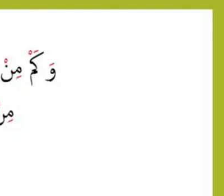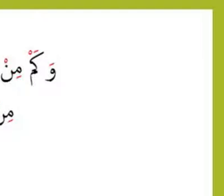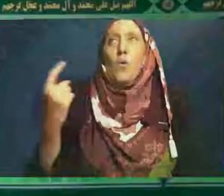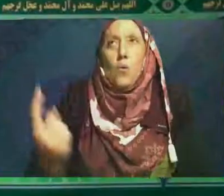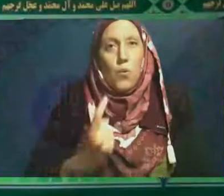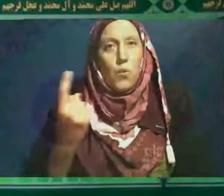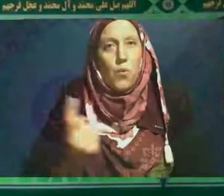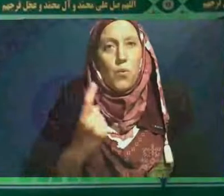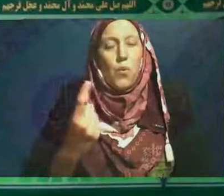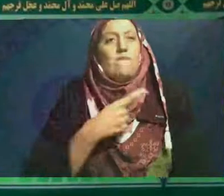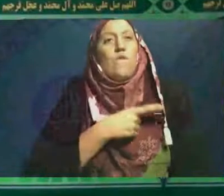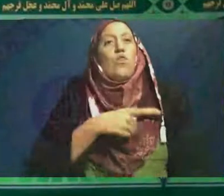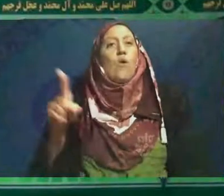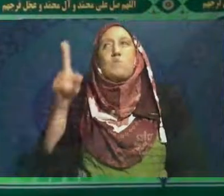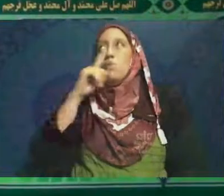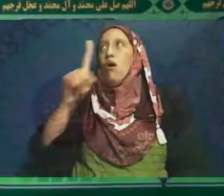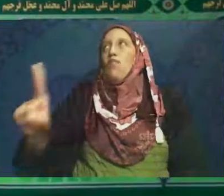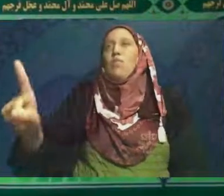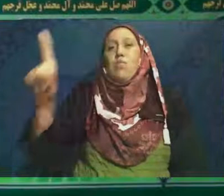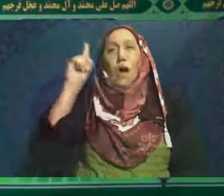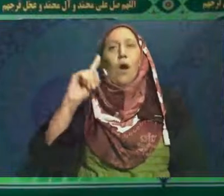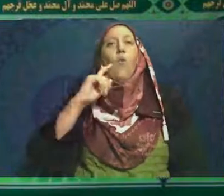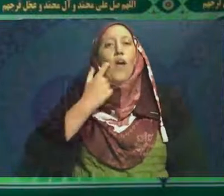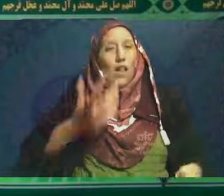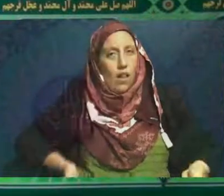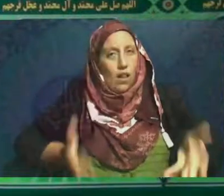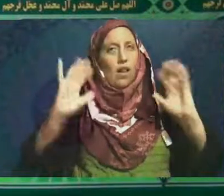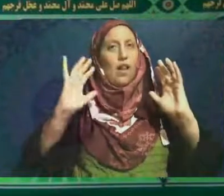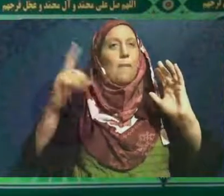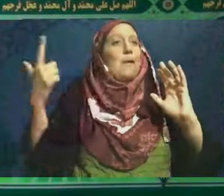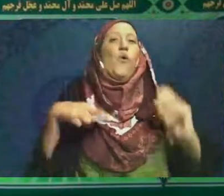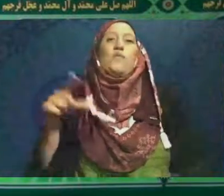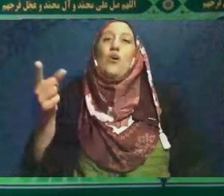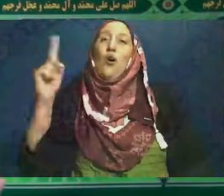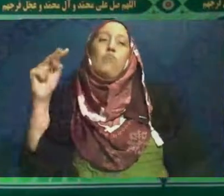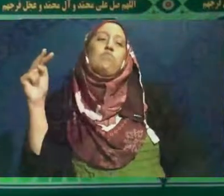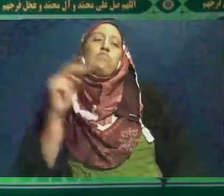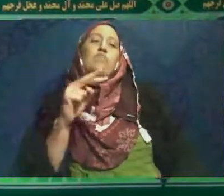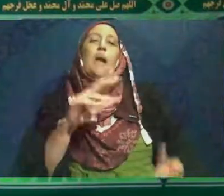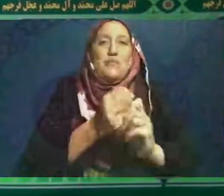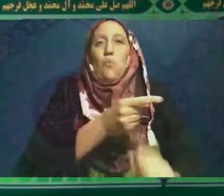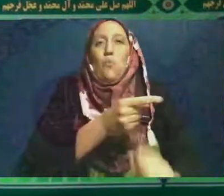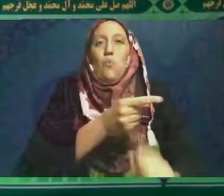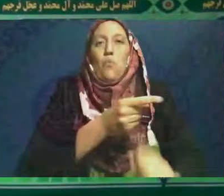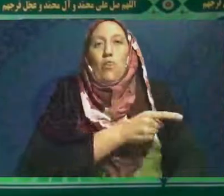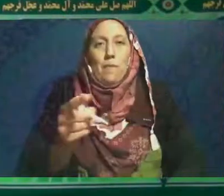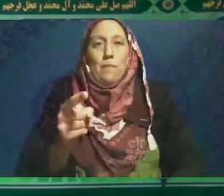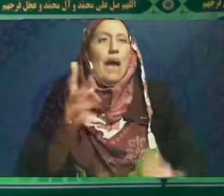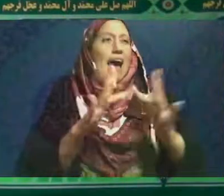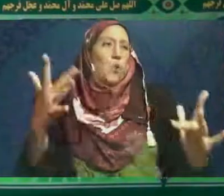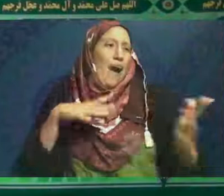is pleased with them. I will tell you tonight, who are those that God is pleased with them to be intercede?